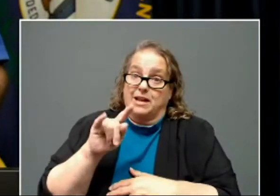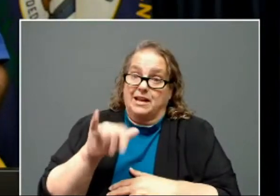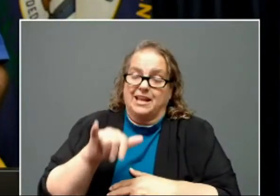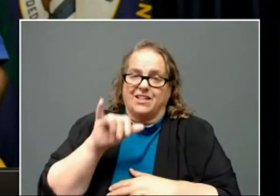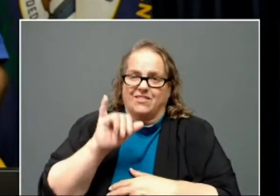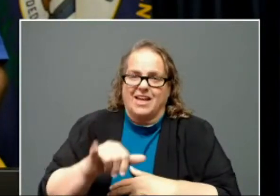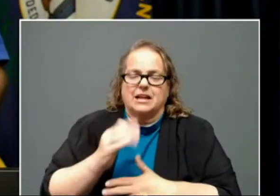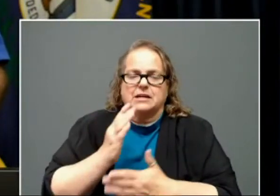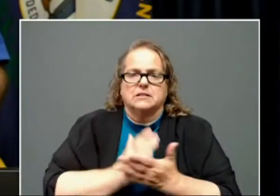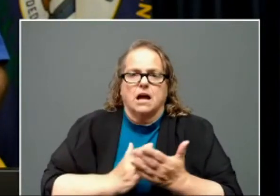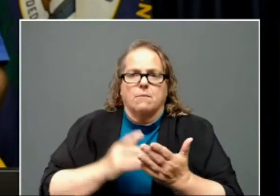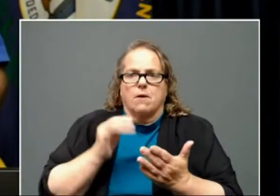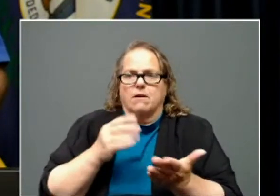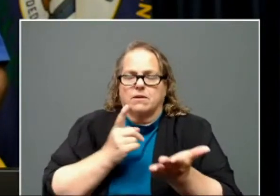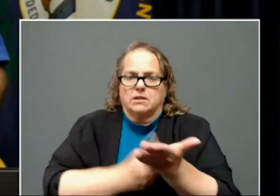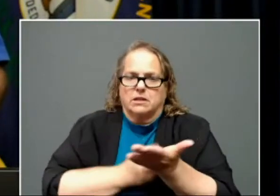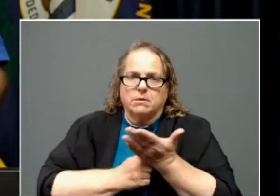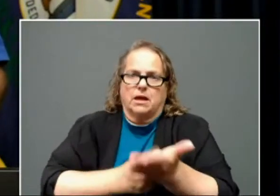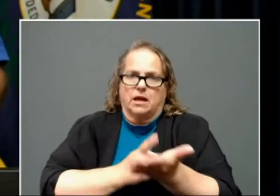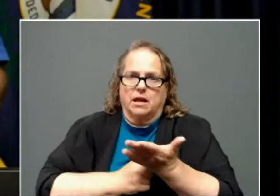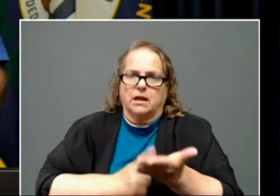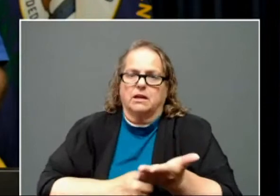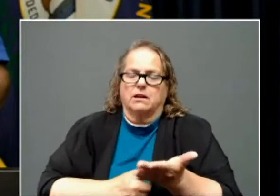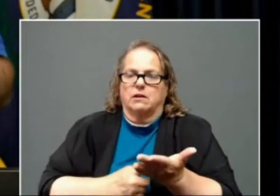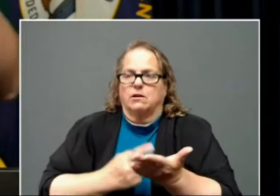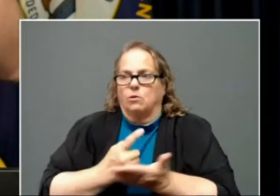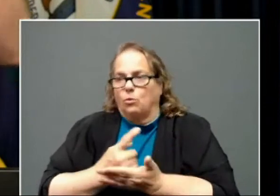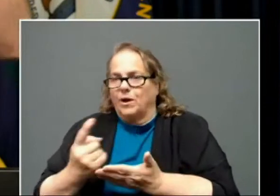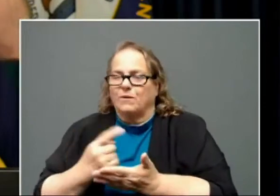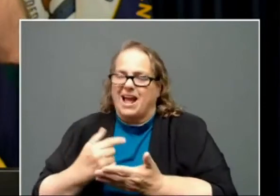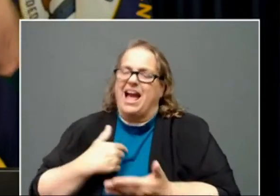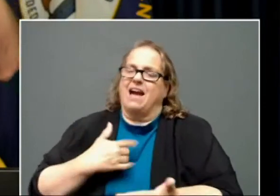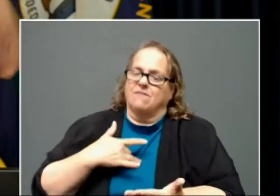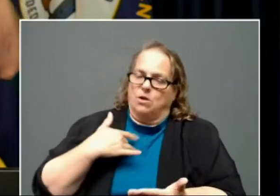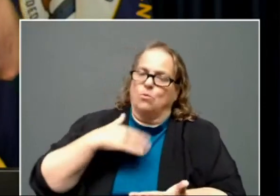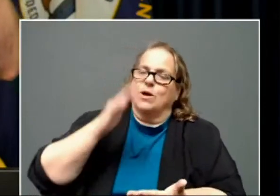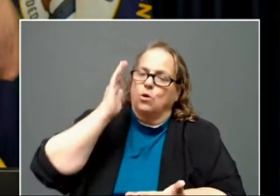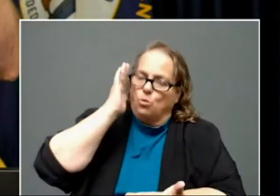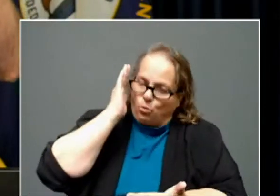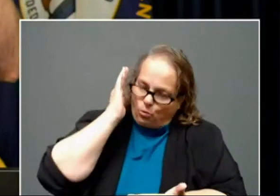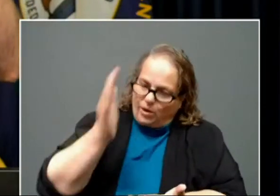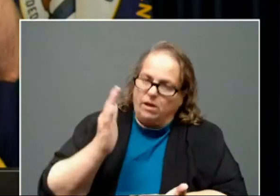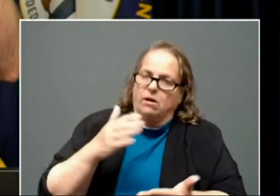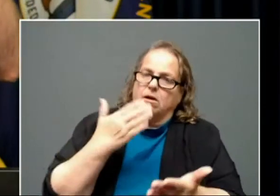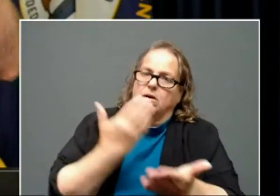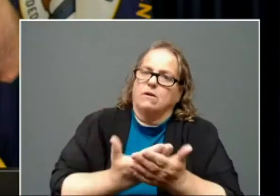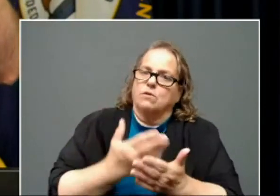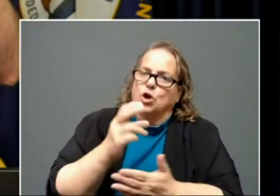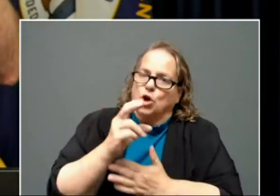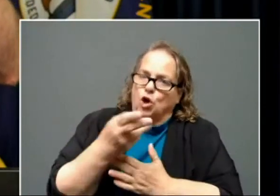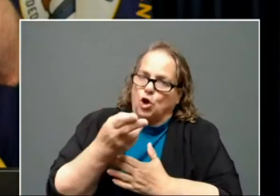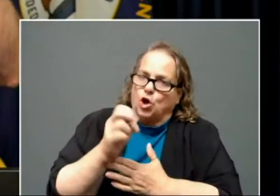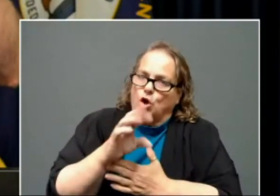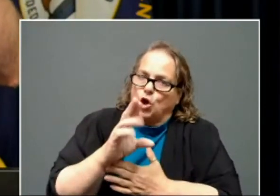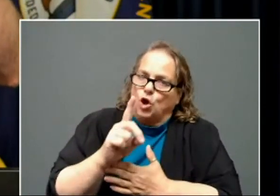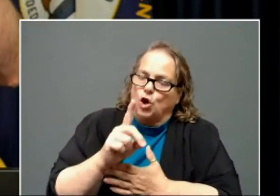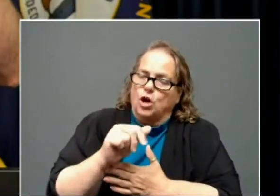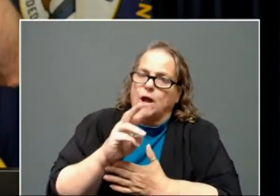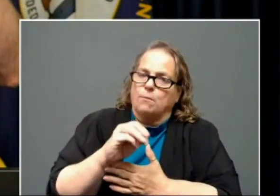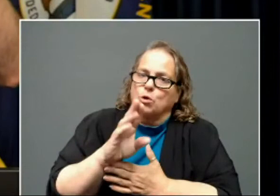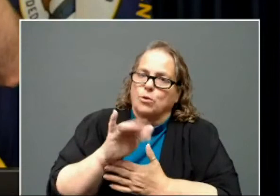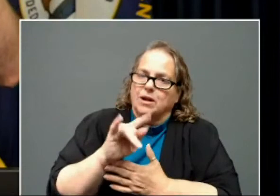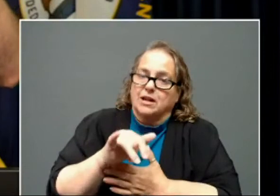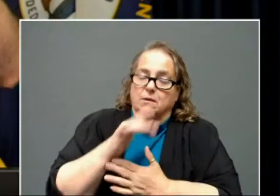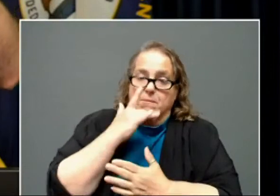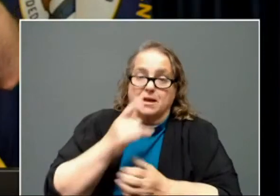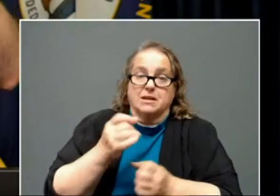week. I believe that we will reach it. We'll reach it because a certain amount of people will get vaccinated and a certain amount of people will get the virus.